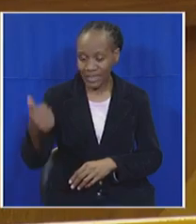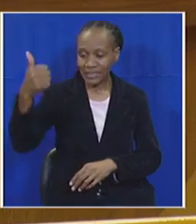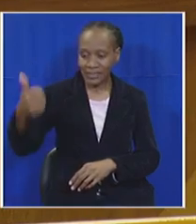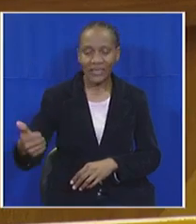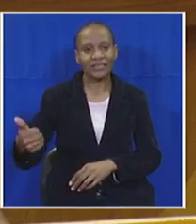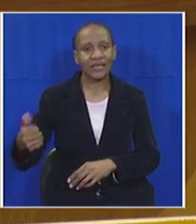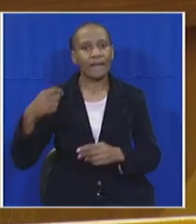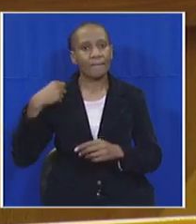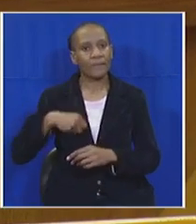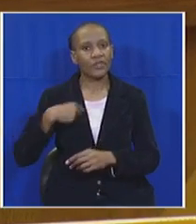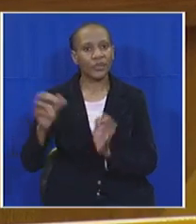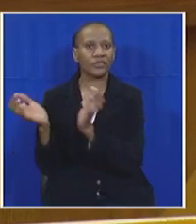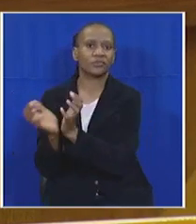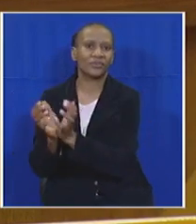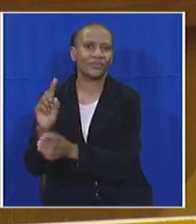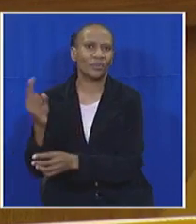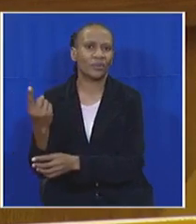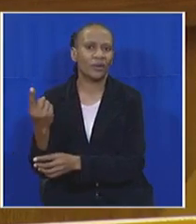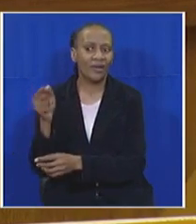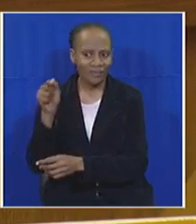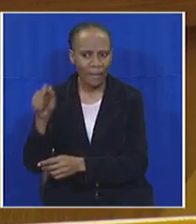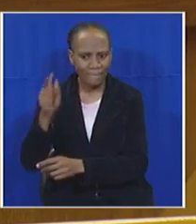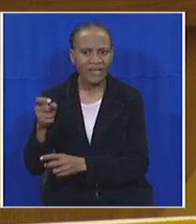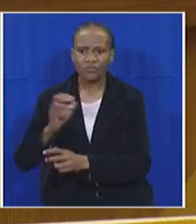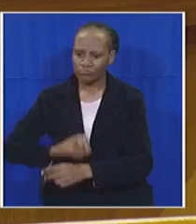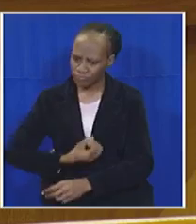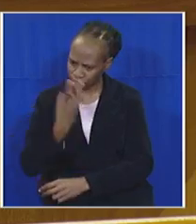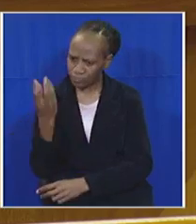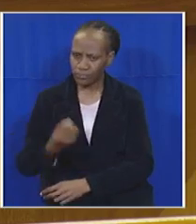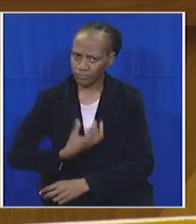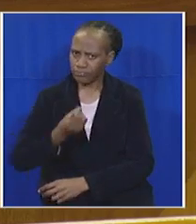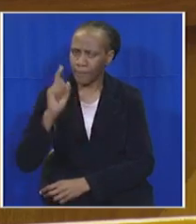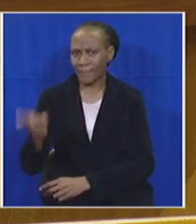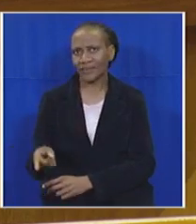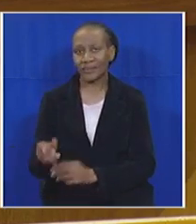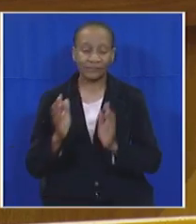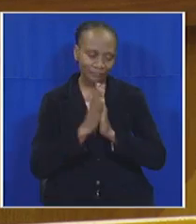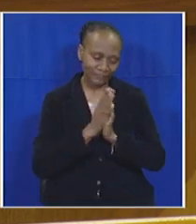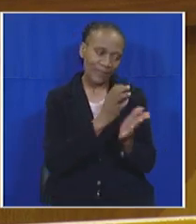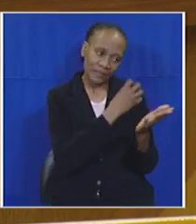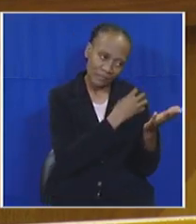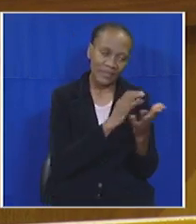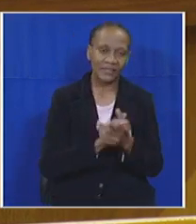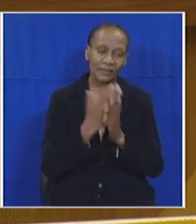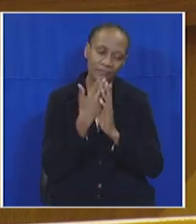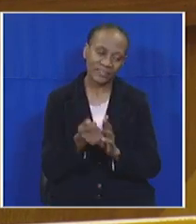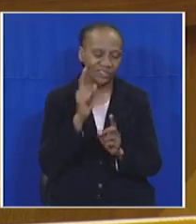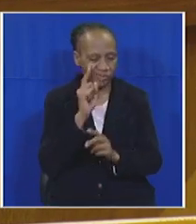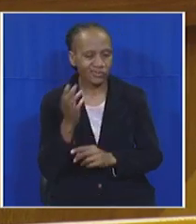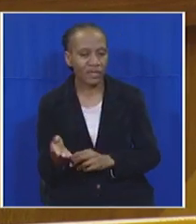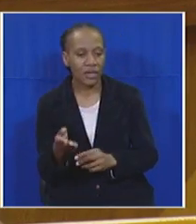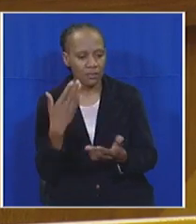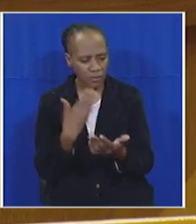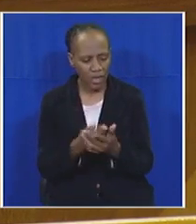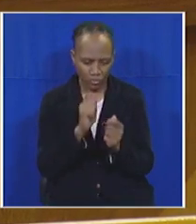Okuyinselelo enkulu okuyofuneka mhlawumbe umnqonqosho akubheke ngomso ukuthi ngeke kwenze isichibiso somthetho ukuze amakhosi abe neqhaza libonakalayo